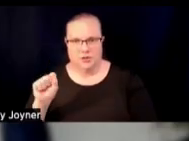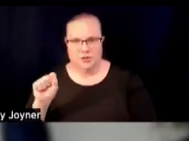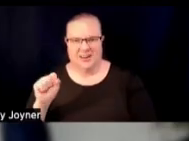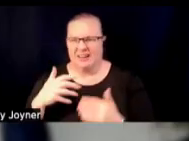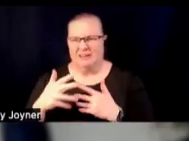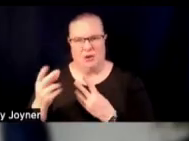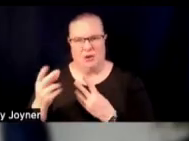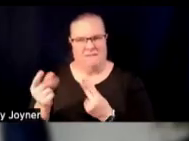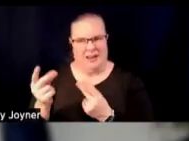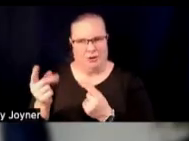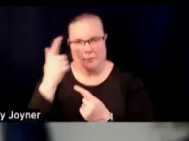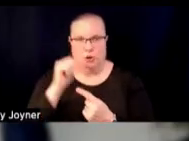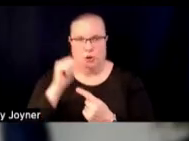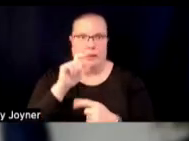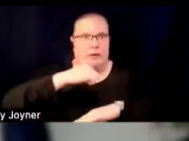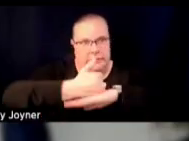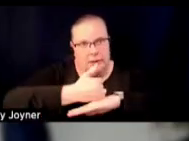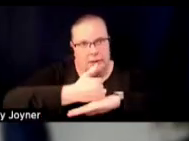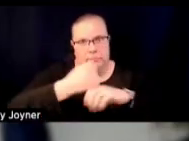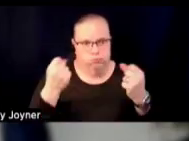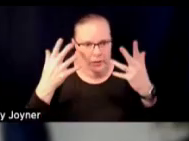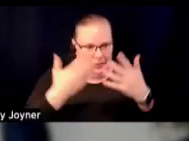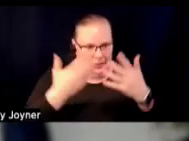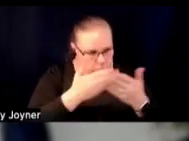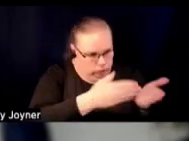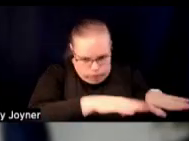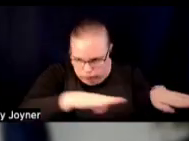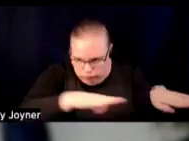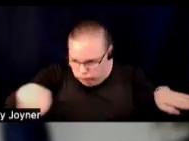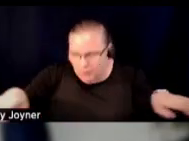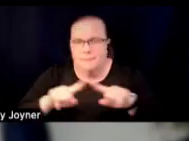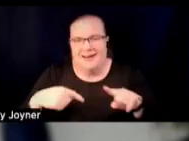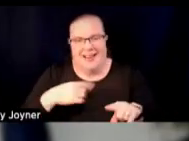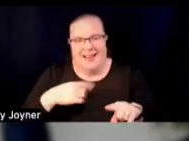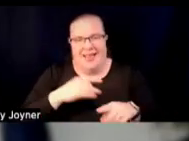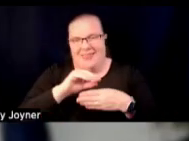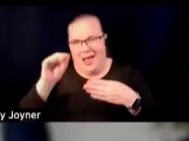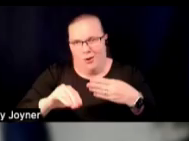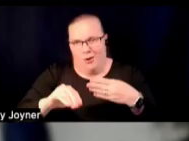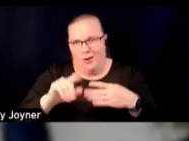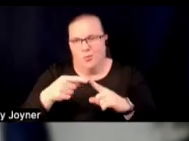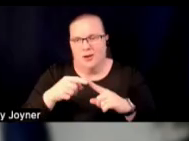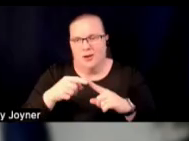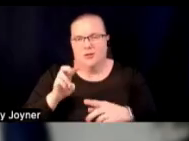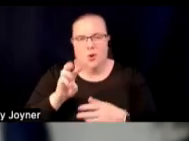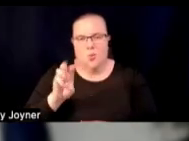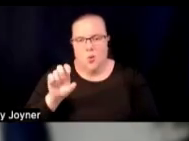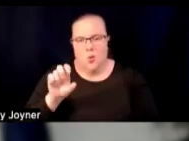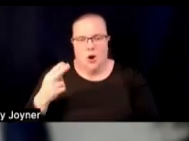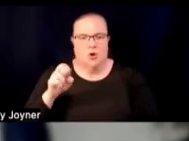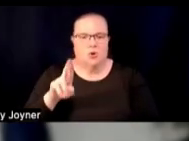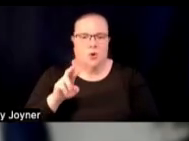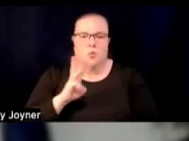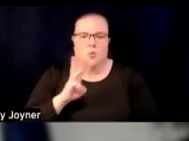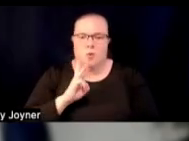because I don't have to set up like a bajillion things. I just like the outcome more when it's just wash or watercolor. Yeah. But yeah, basically the